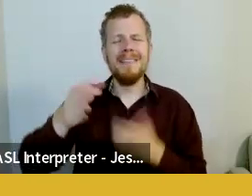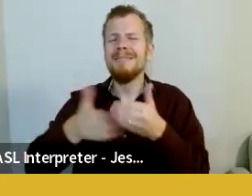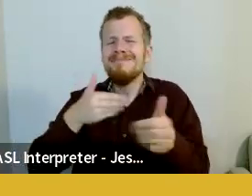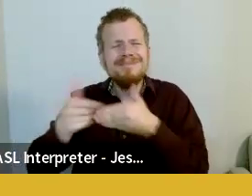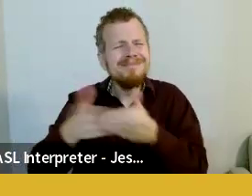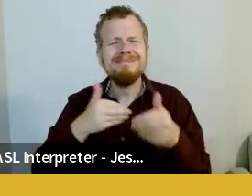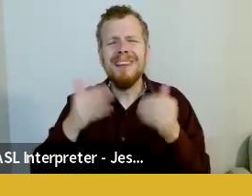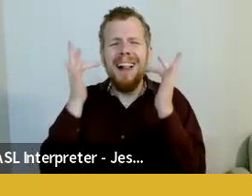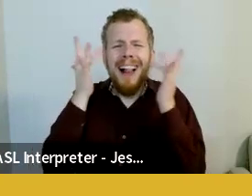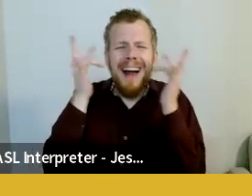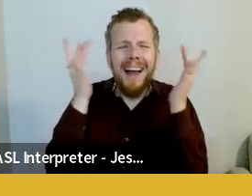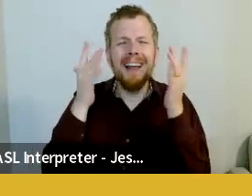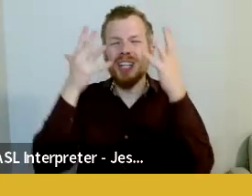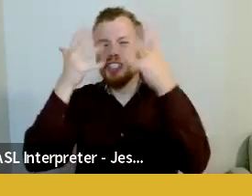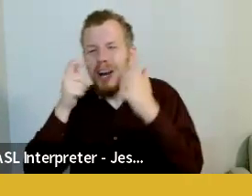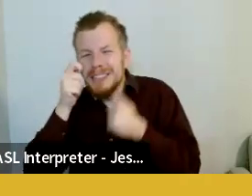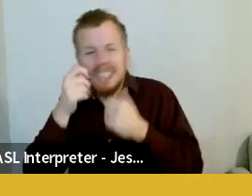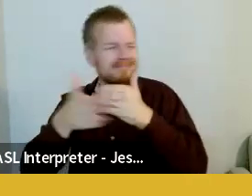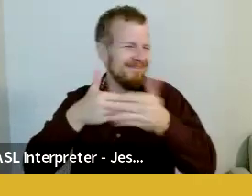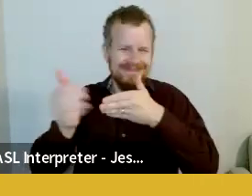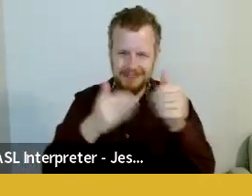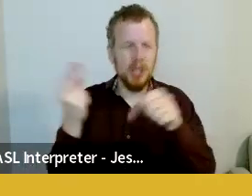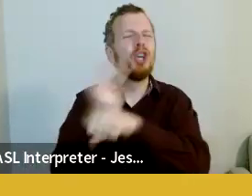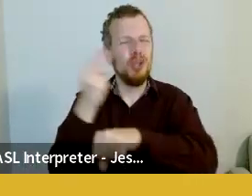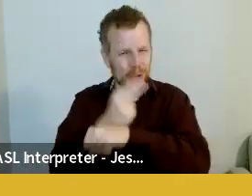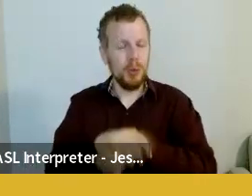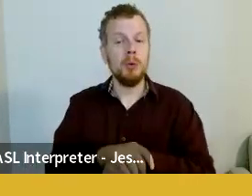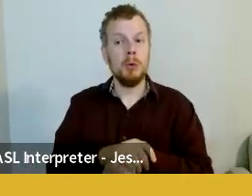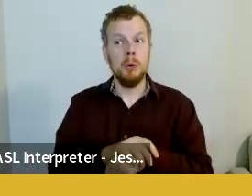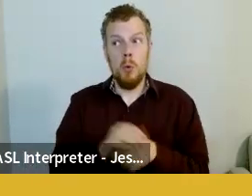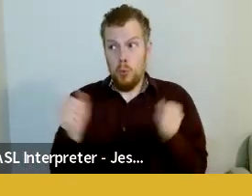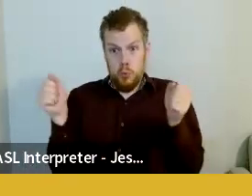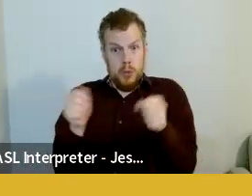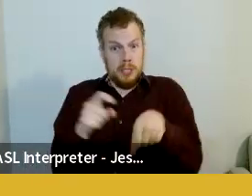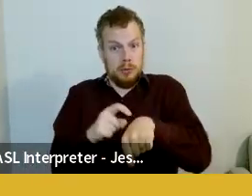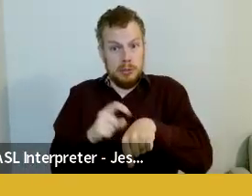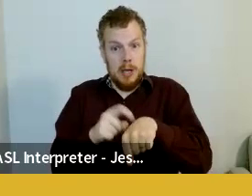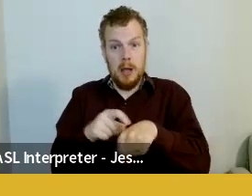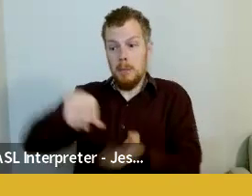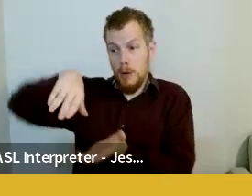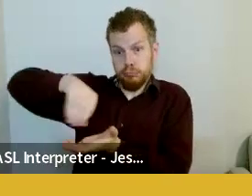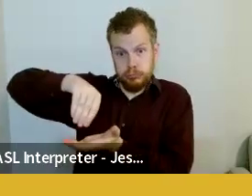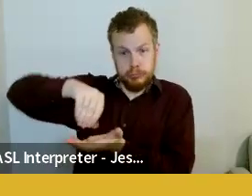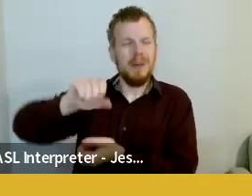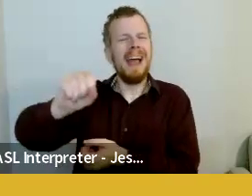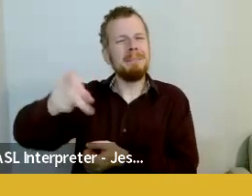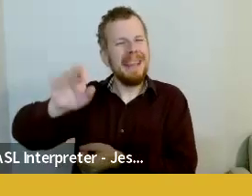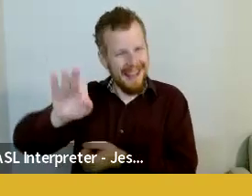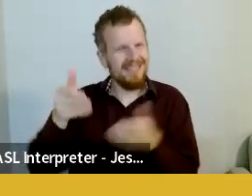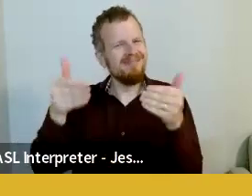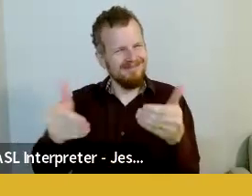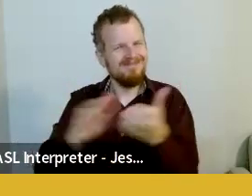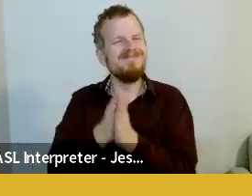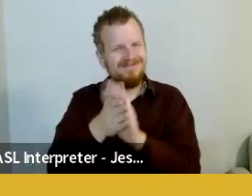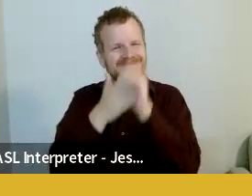tone. So even during the winter, if you're using a facial moisturizer, it should have SPF in it. If